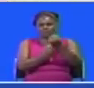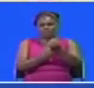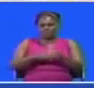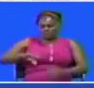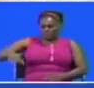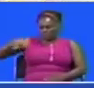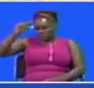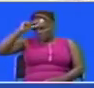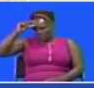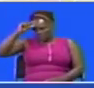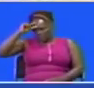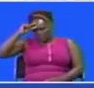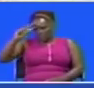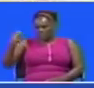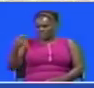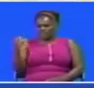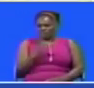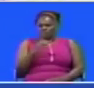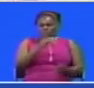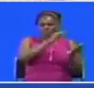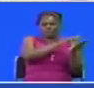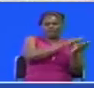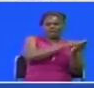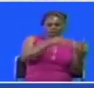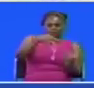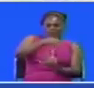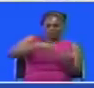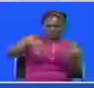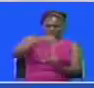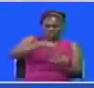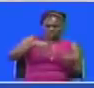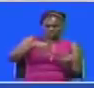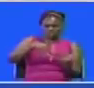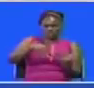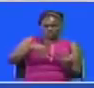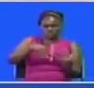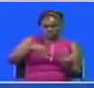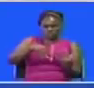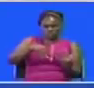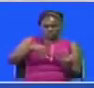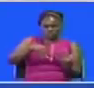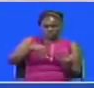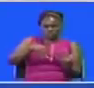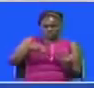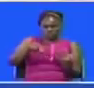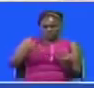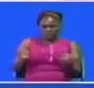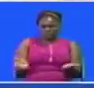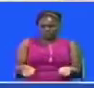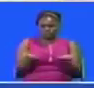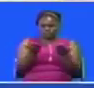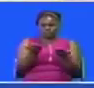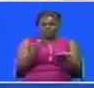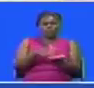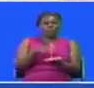County Government and the Kenya Commercial Bank Foundation under the Ami Fugo ni Mali initiative to enable them scale up